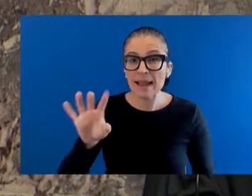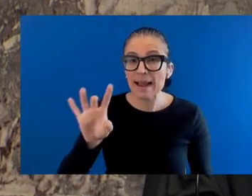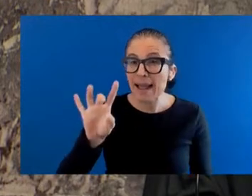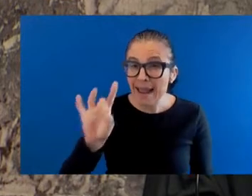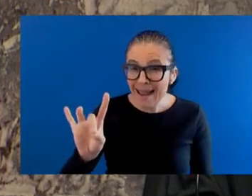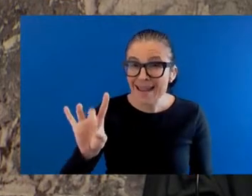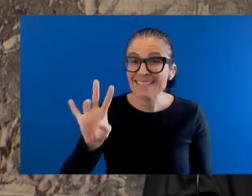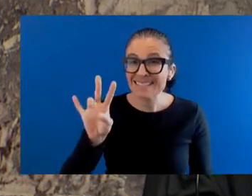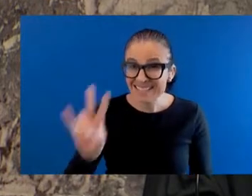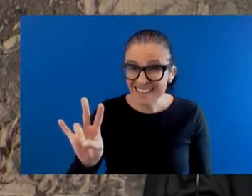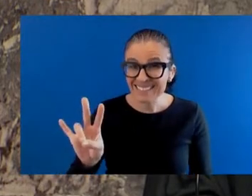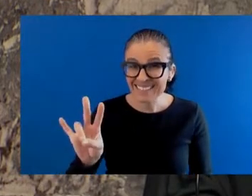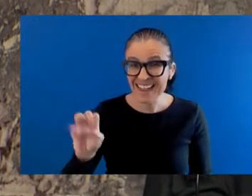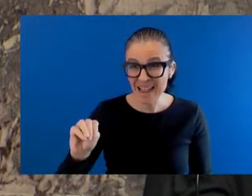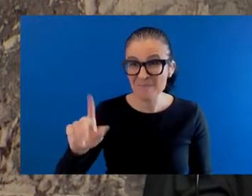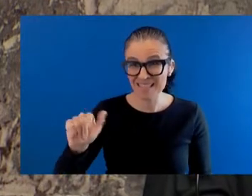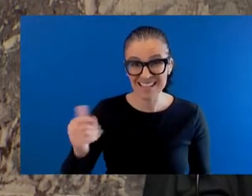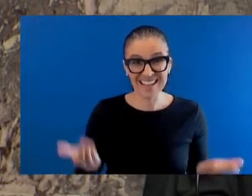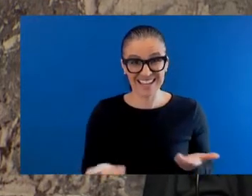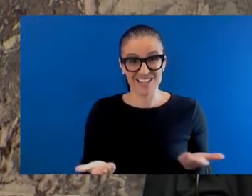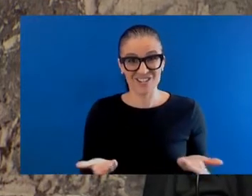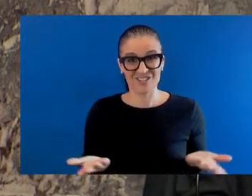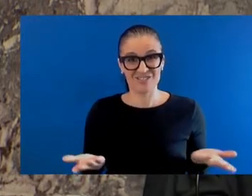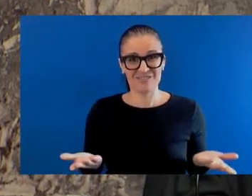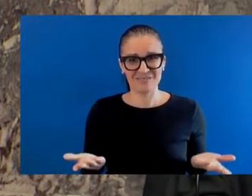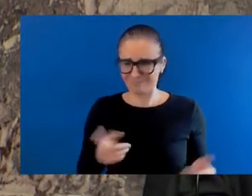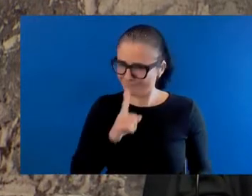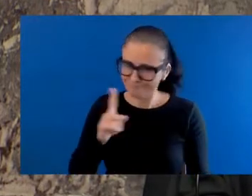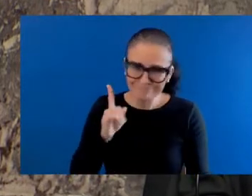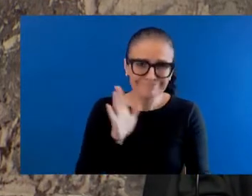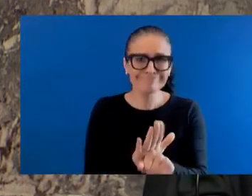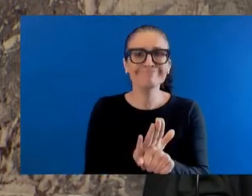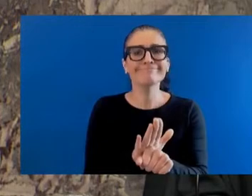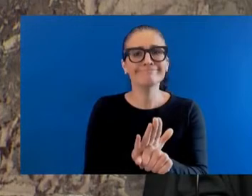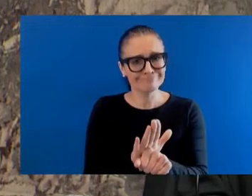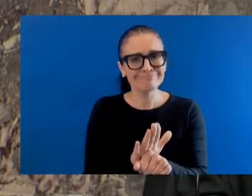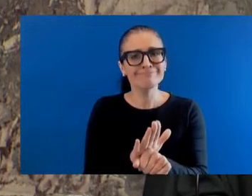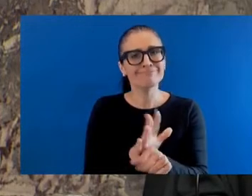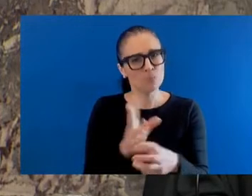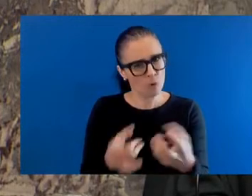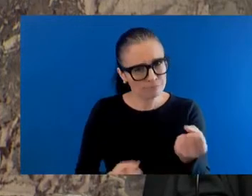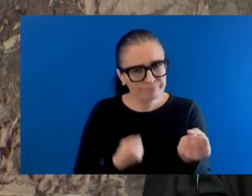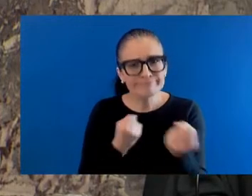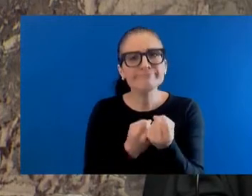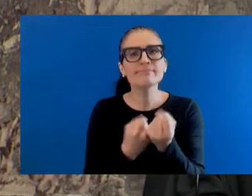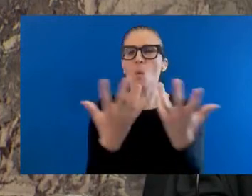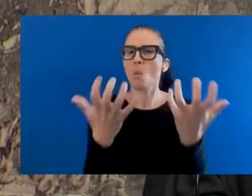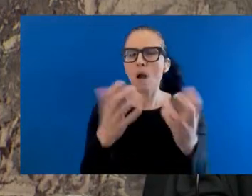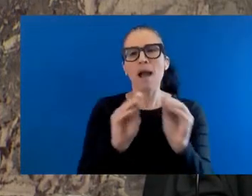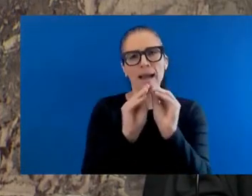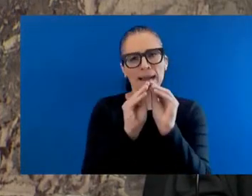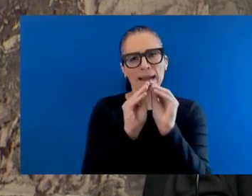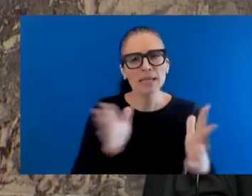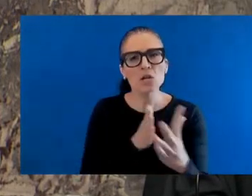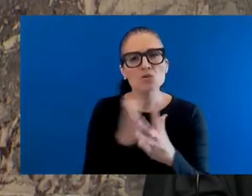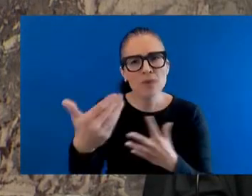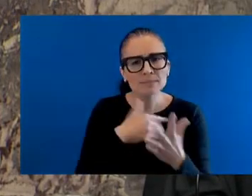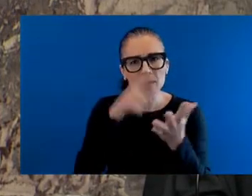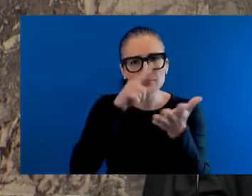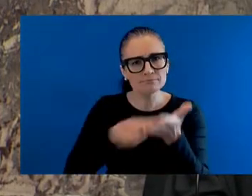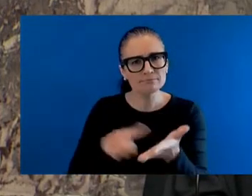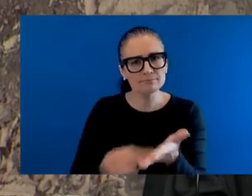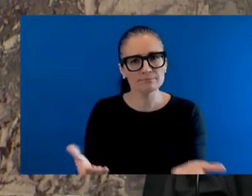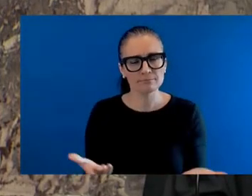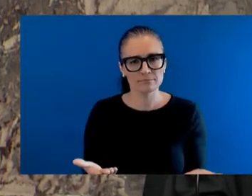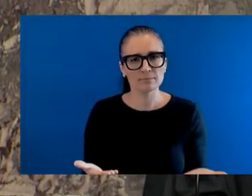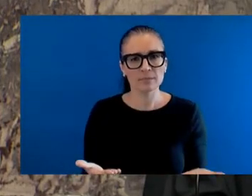We are not doing our job as MLAs if we allow this issue to be swept under the rug. This has already been brought